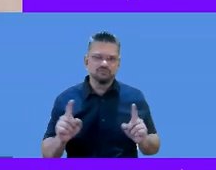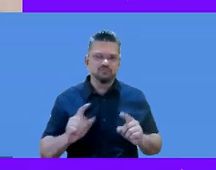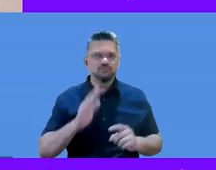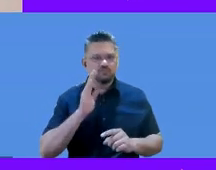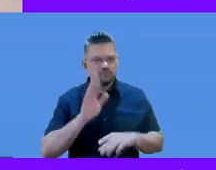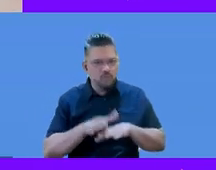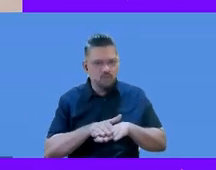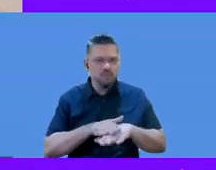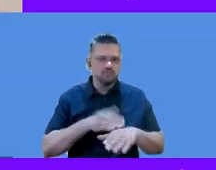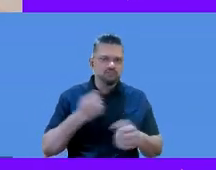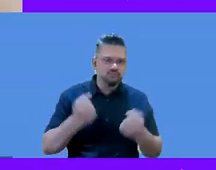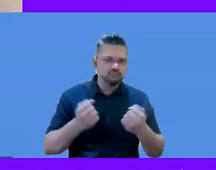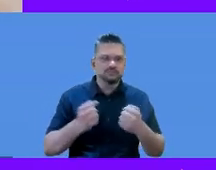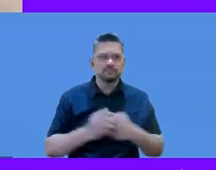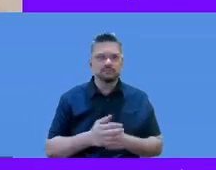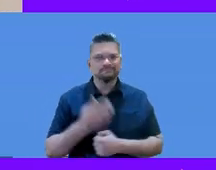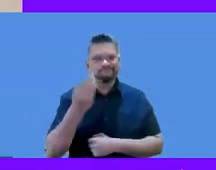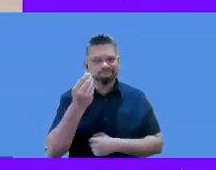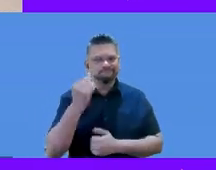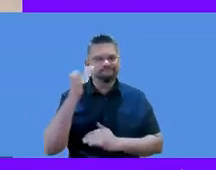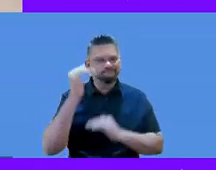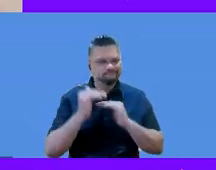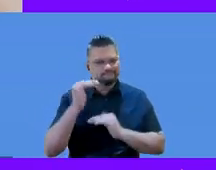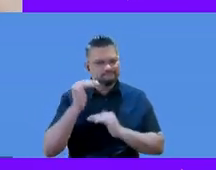Imatwa kubatsirana ngati kuwa ndizinanze mpenga.